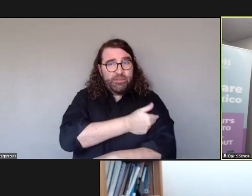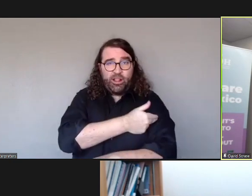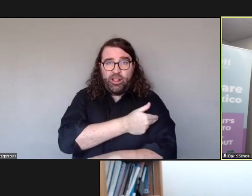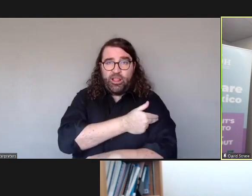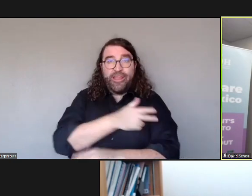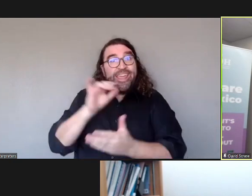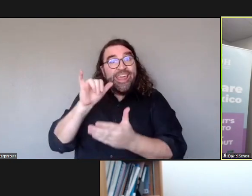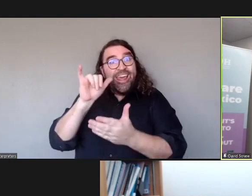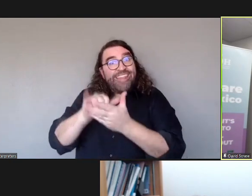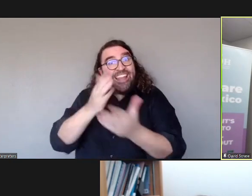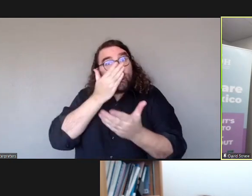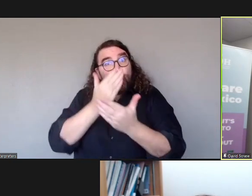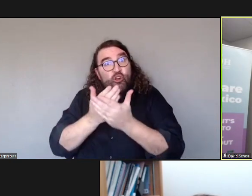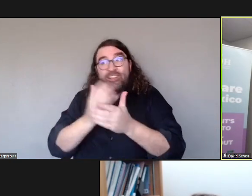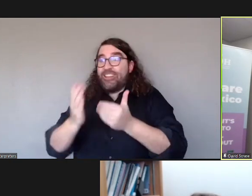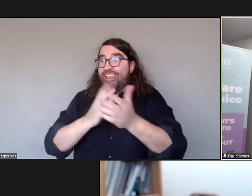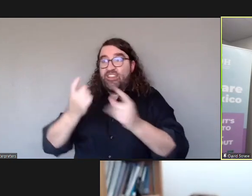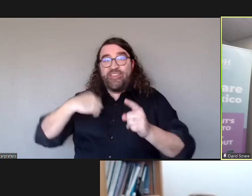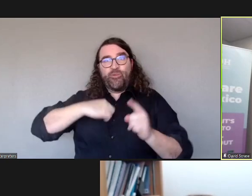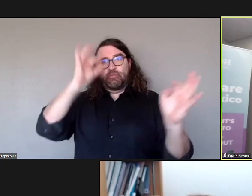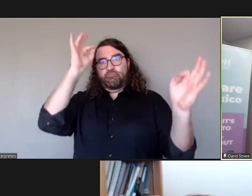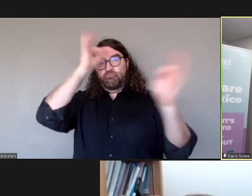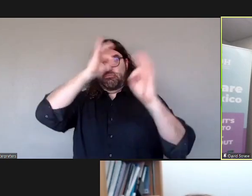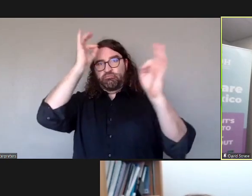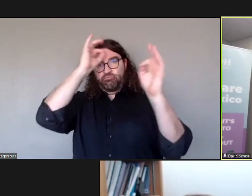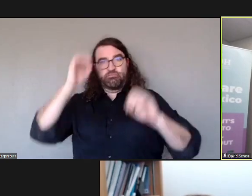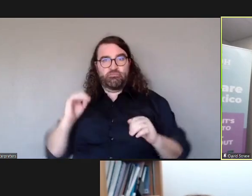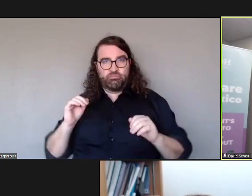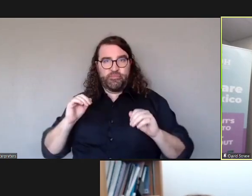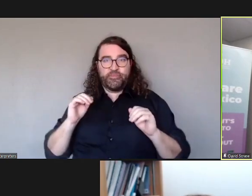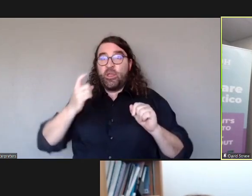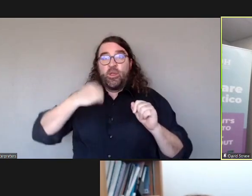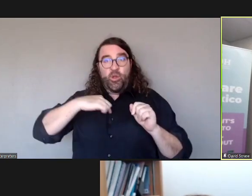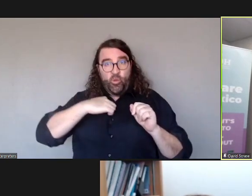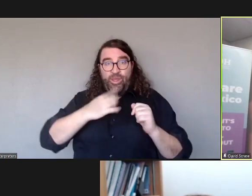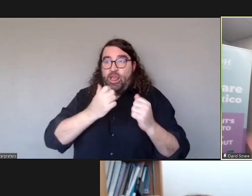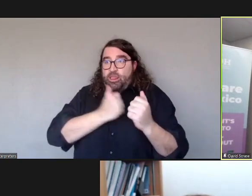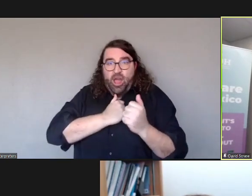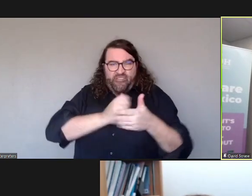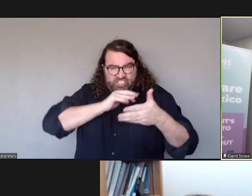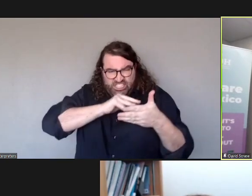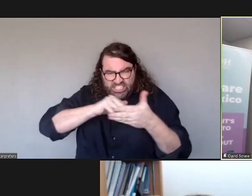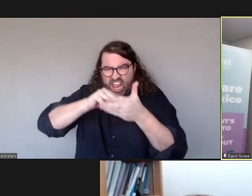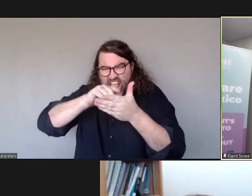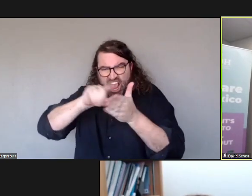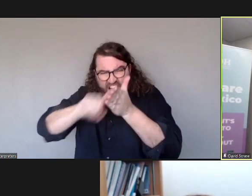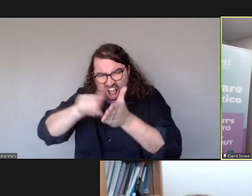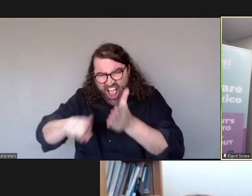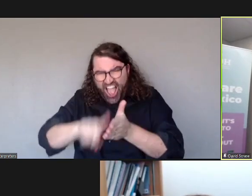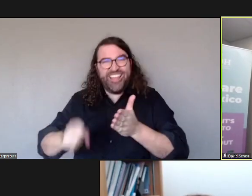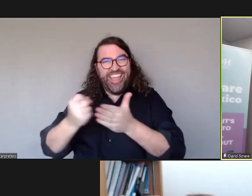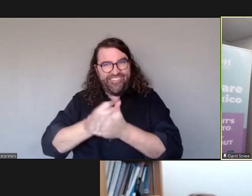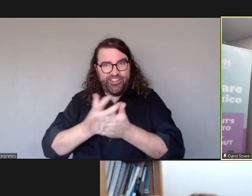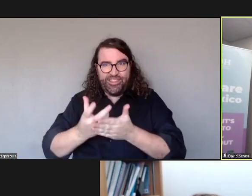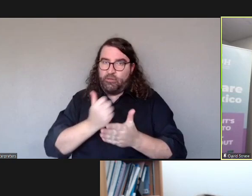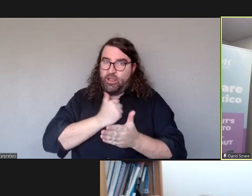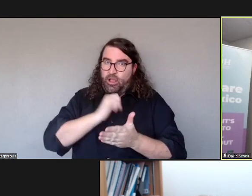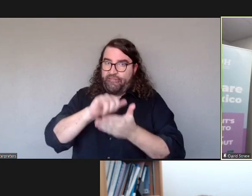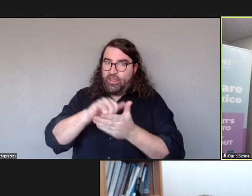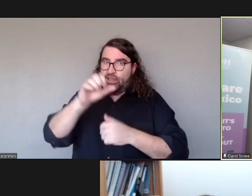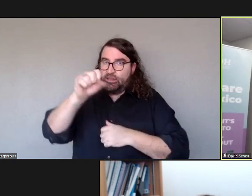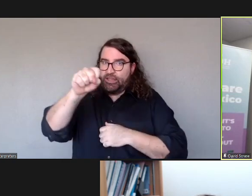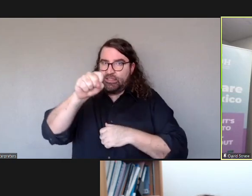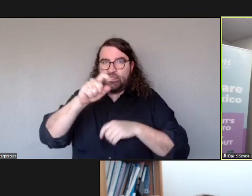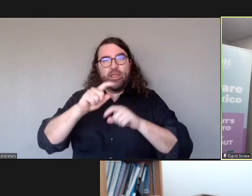if we don't know about it, at least to me. We're nerds and we would love to have every person's data, but we work with what